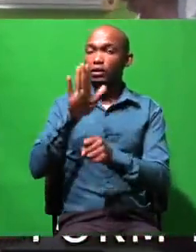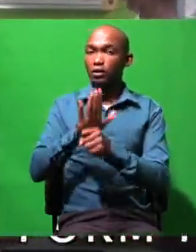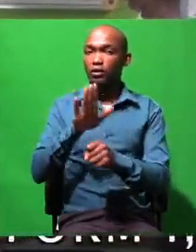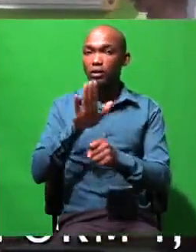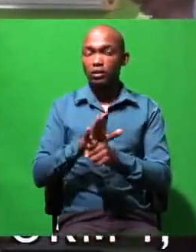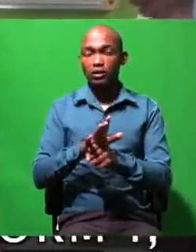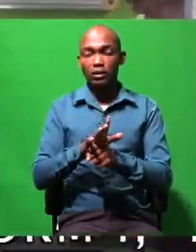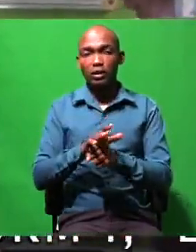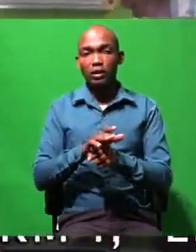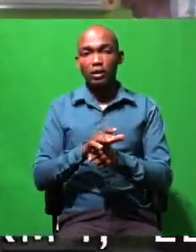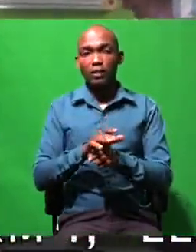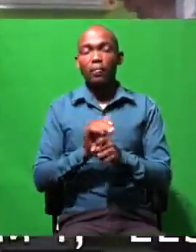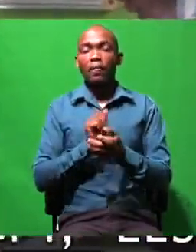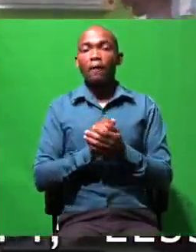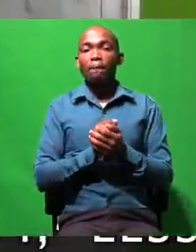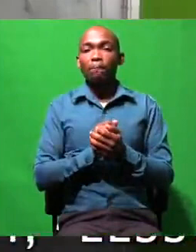lot and several